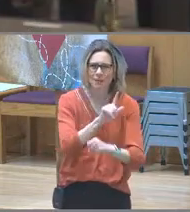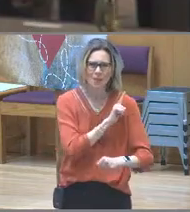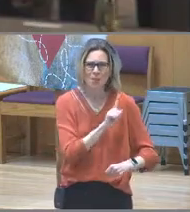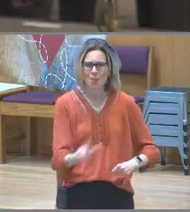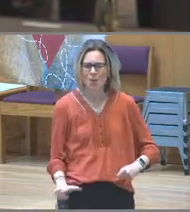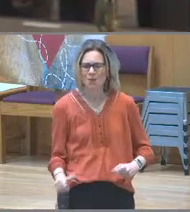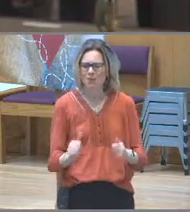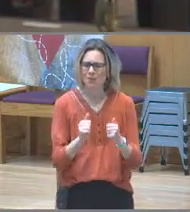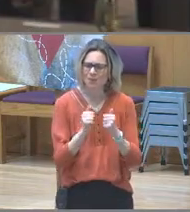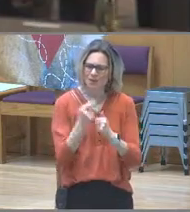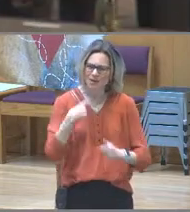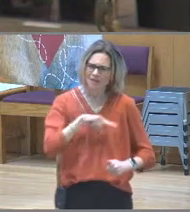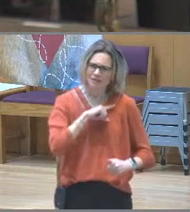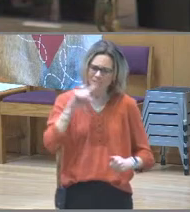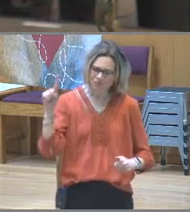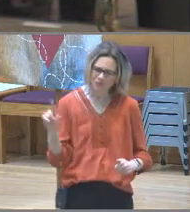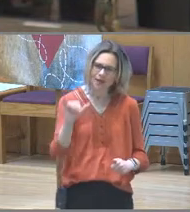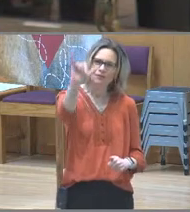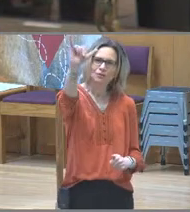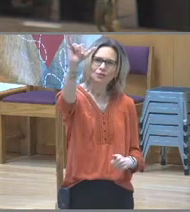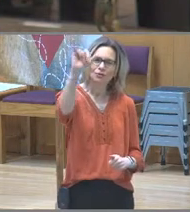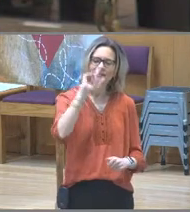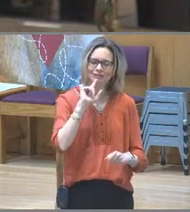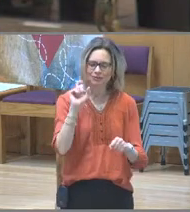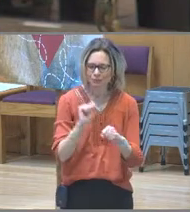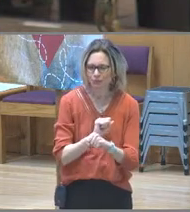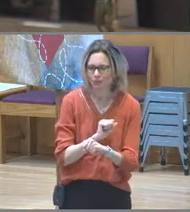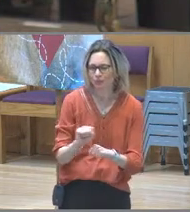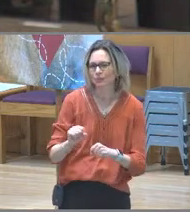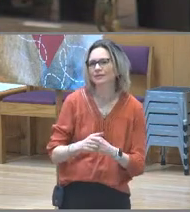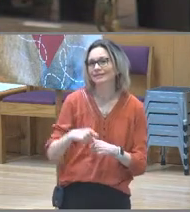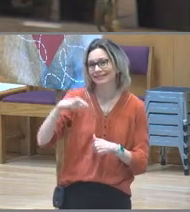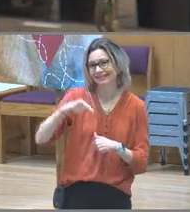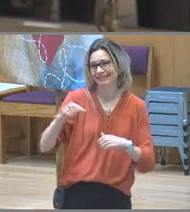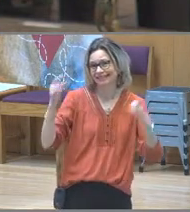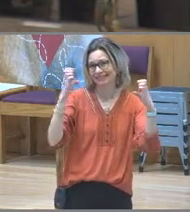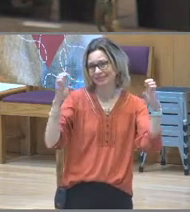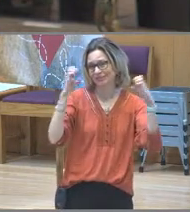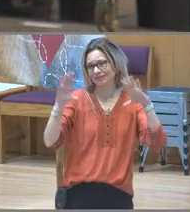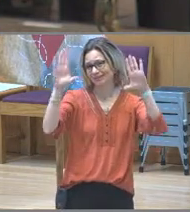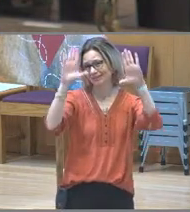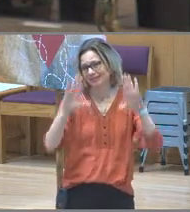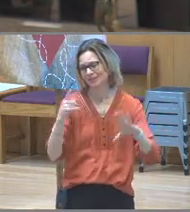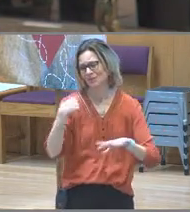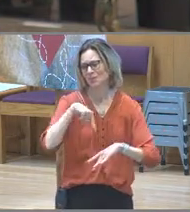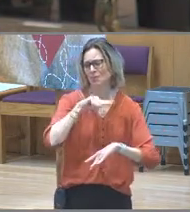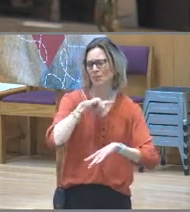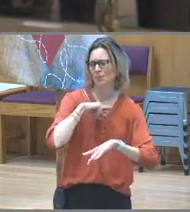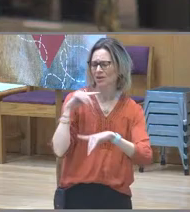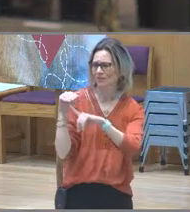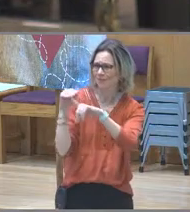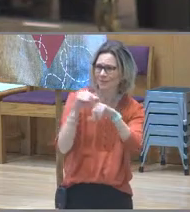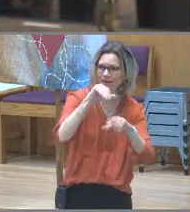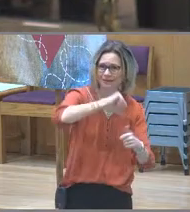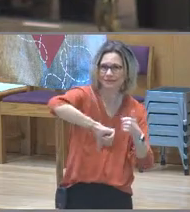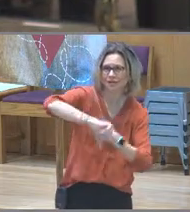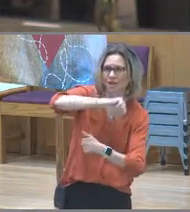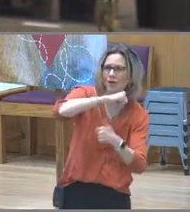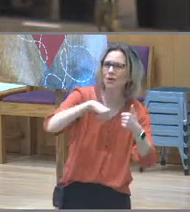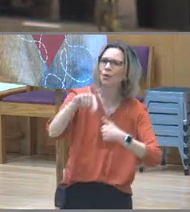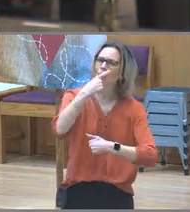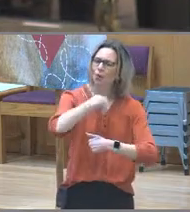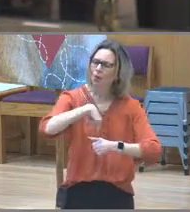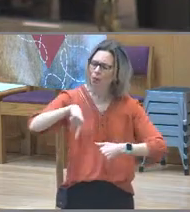will be with us forever is true. On this Easter Sunday, we remind each other that we are gathering